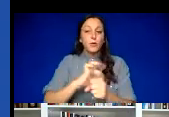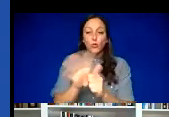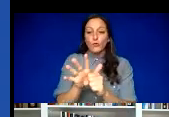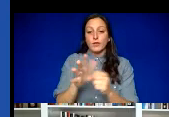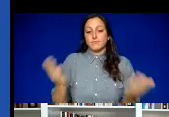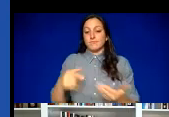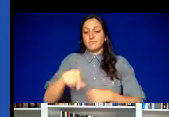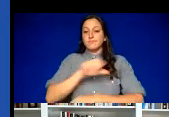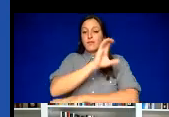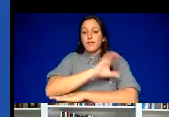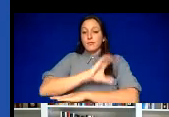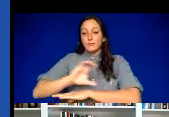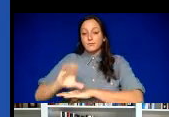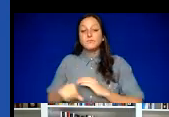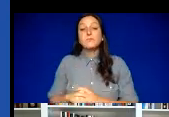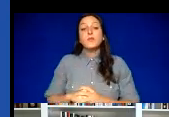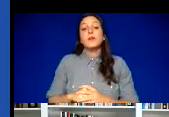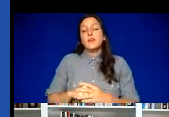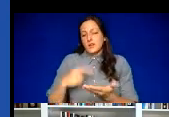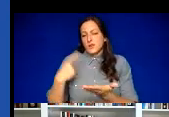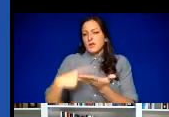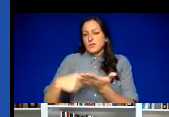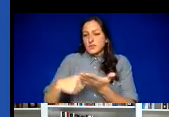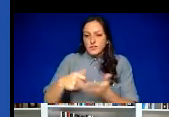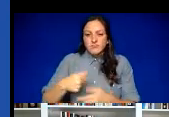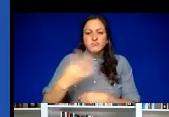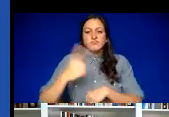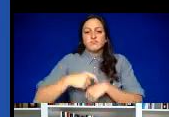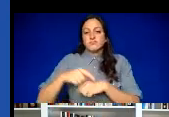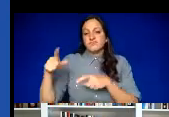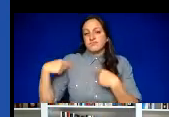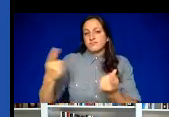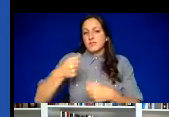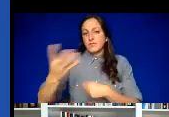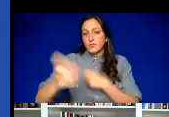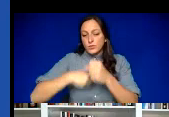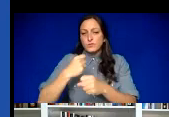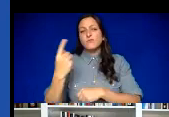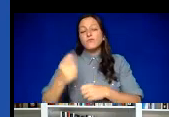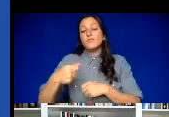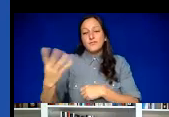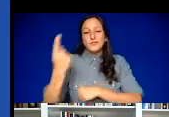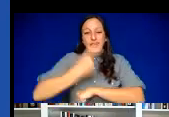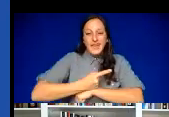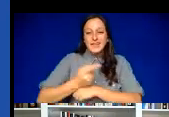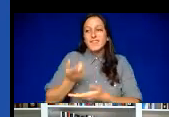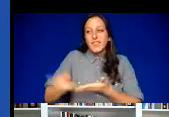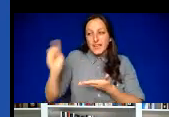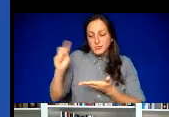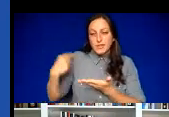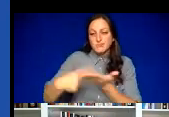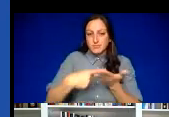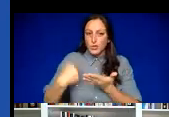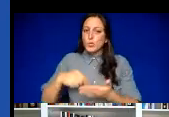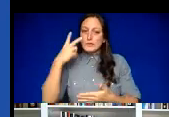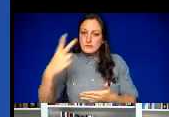of Colorado. As we've discussed several times over the last few days and last week, we are seeing what